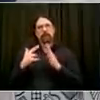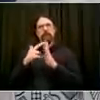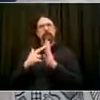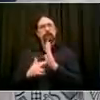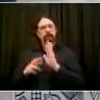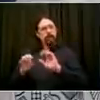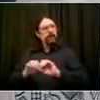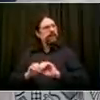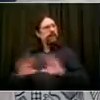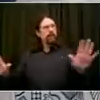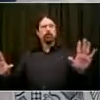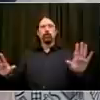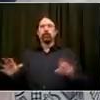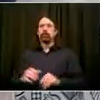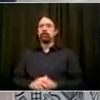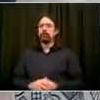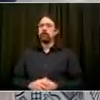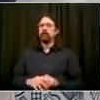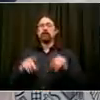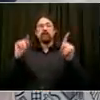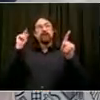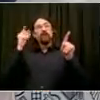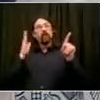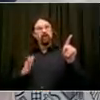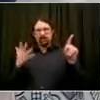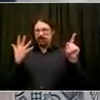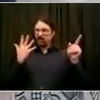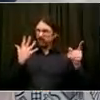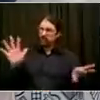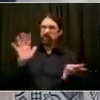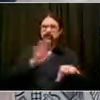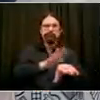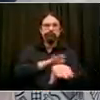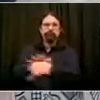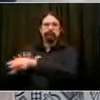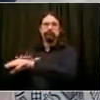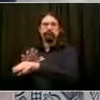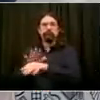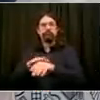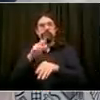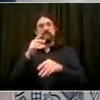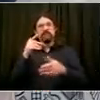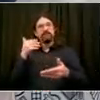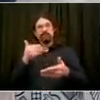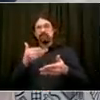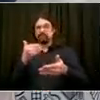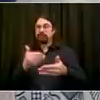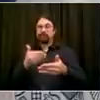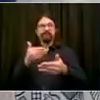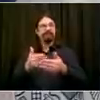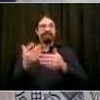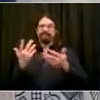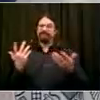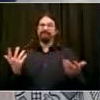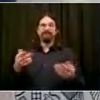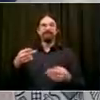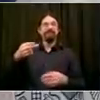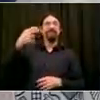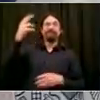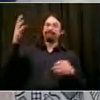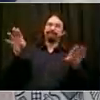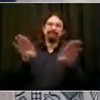coming. It's, a week or two away by my count. And it's, what do you do to prepare?